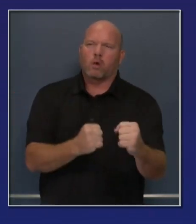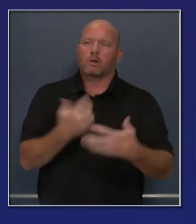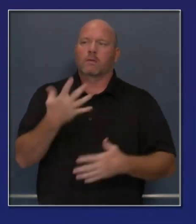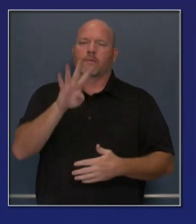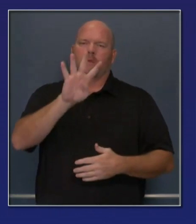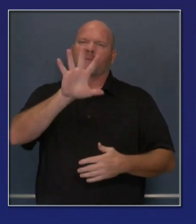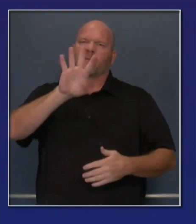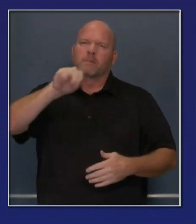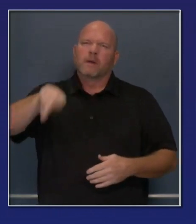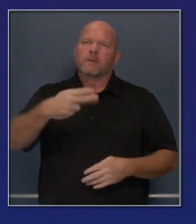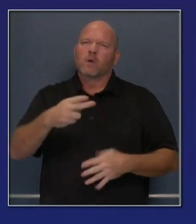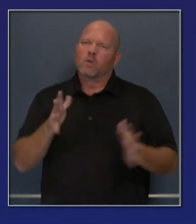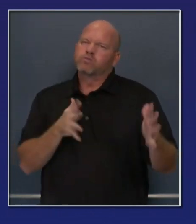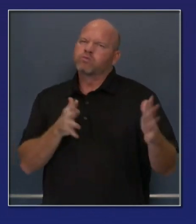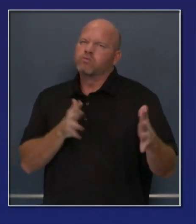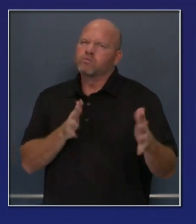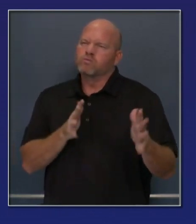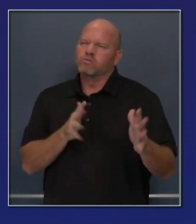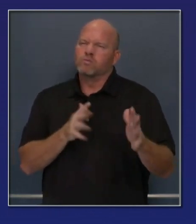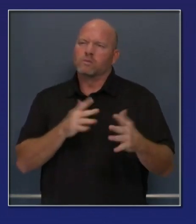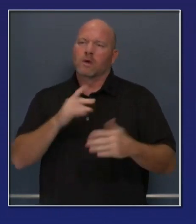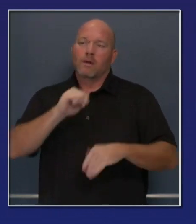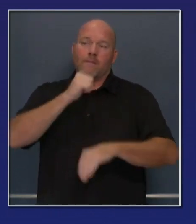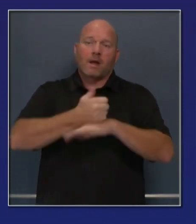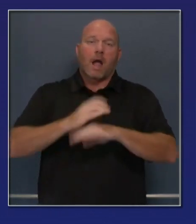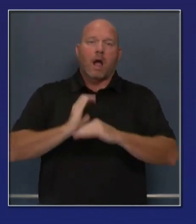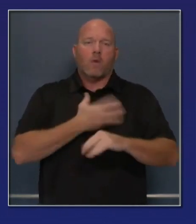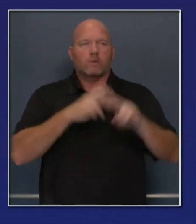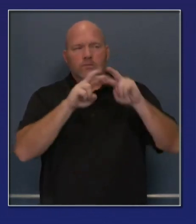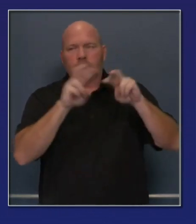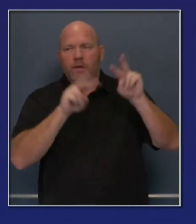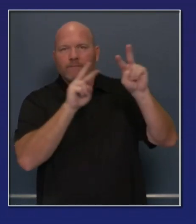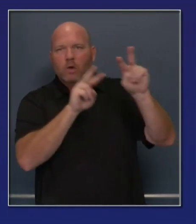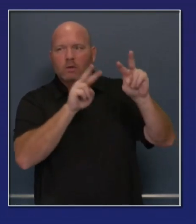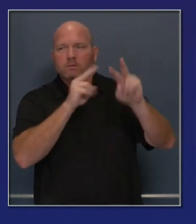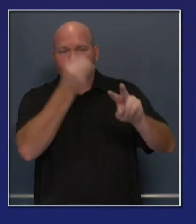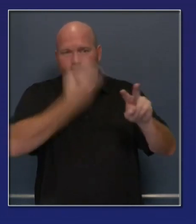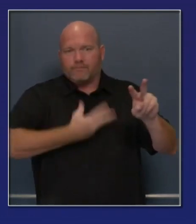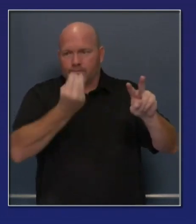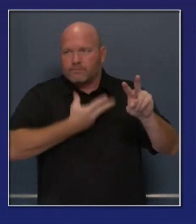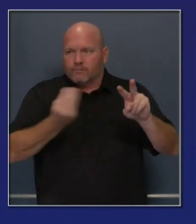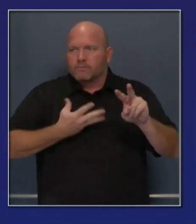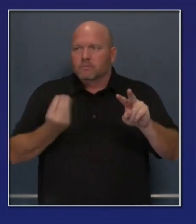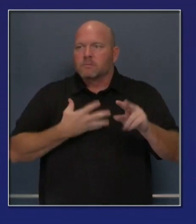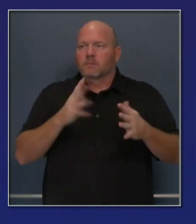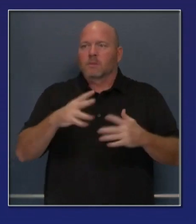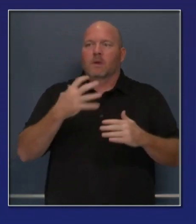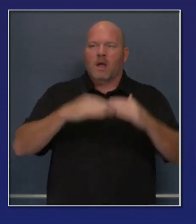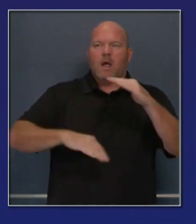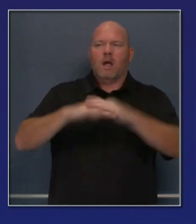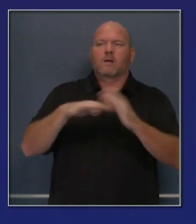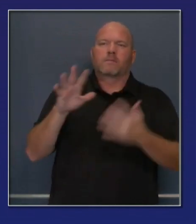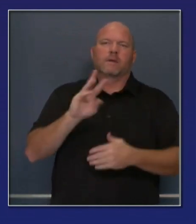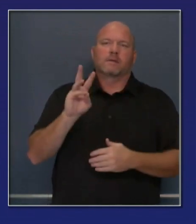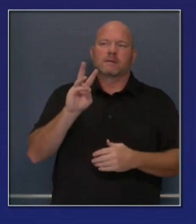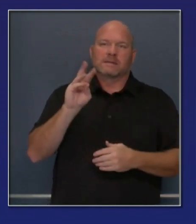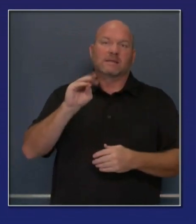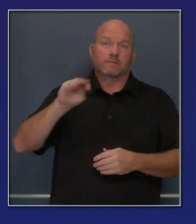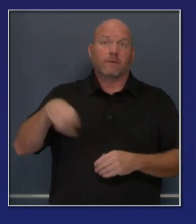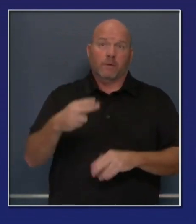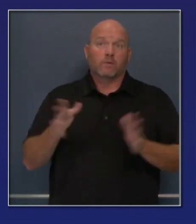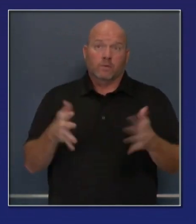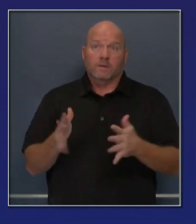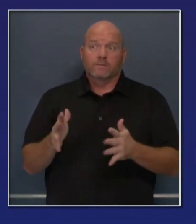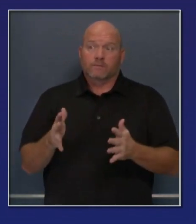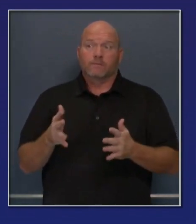gusts, based upon the analysis and the briefings that we got this morning, as high as 60-mile-an-hour wind gusts in Northern